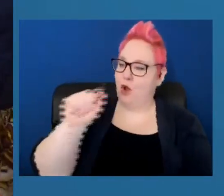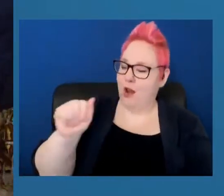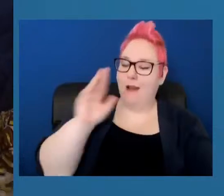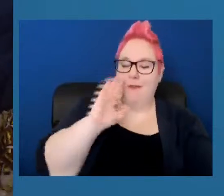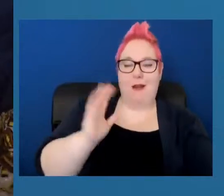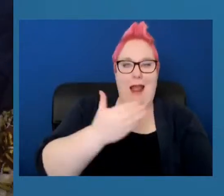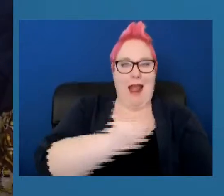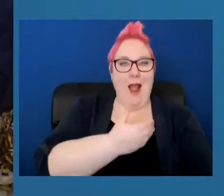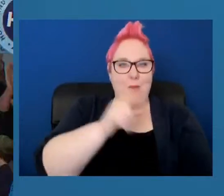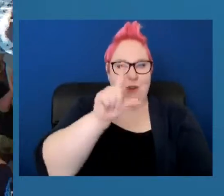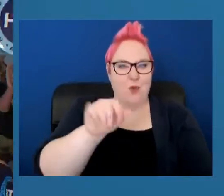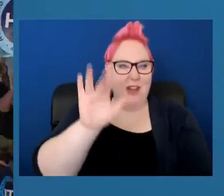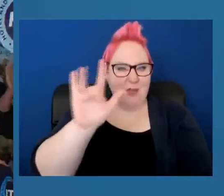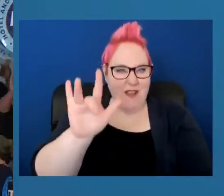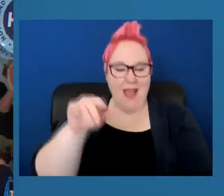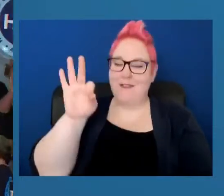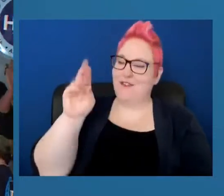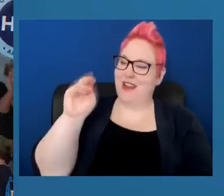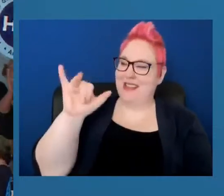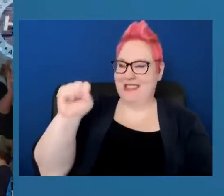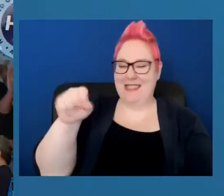Frances Perkins.